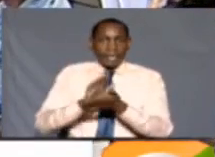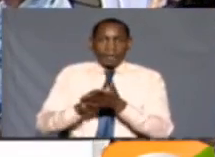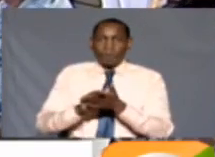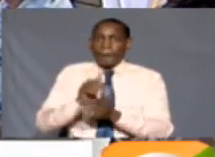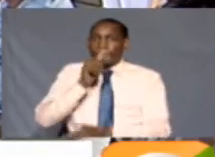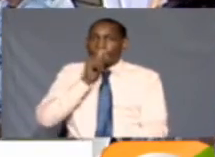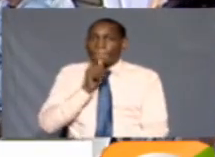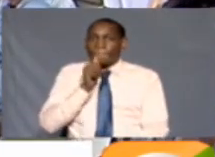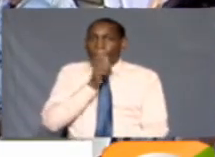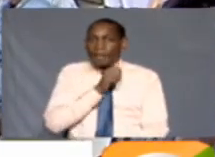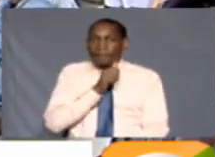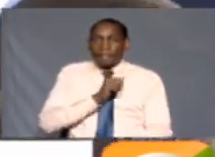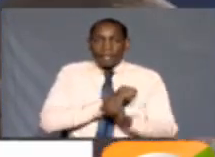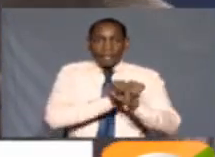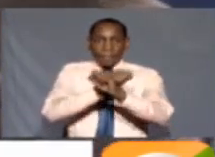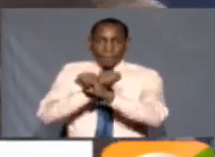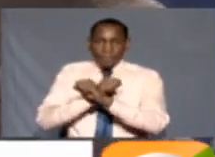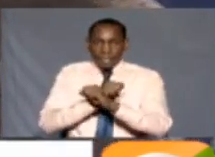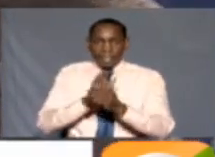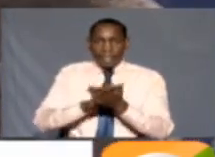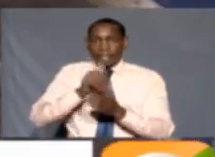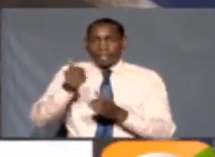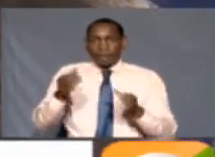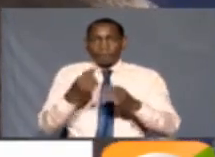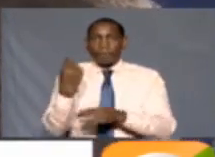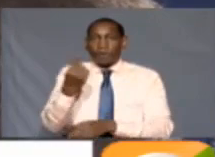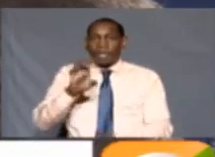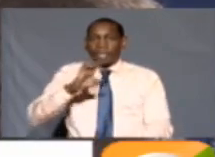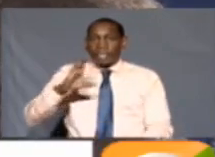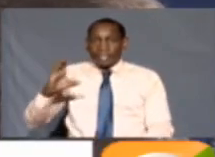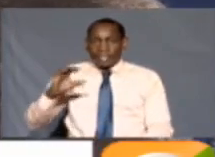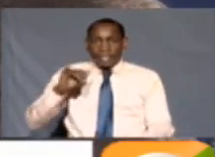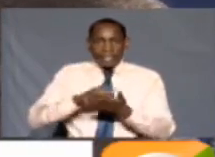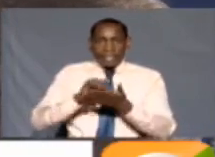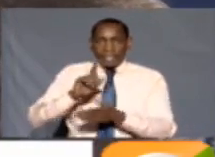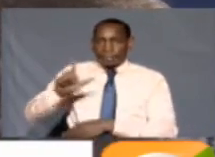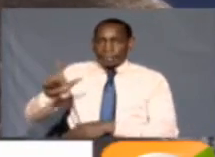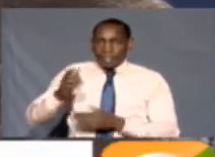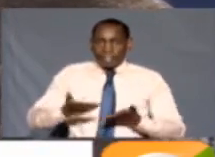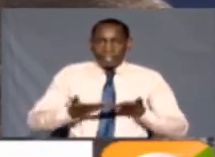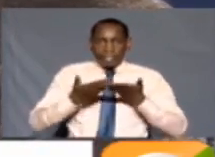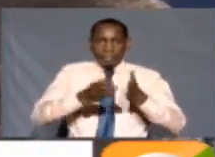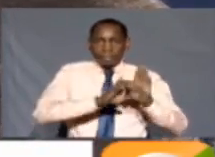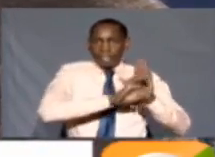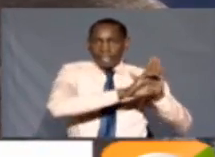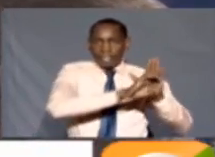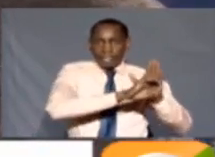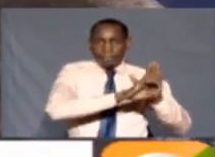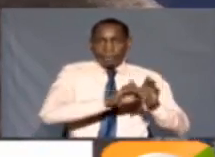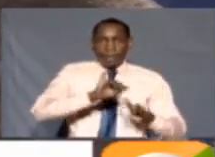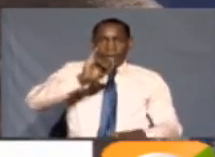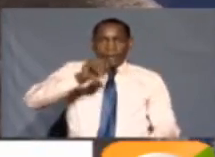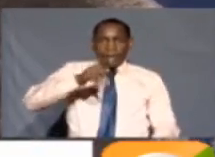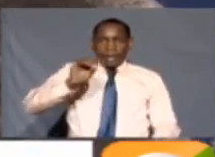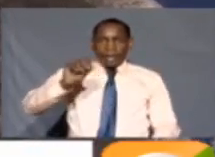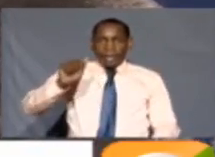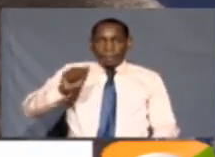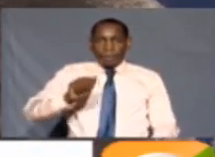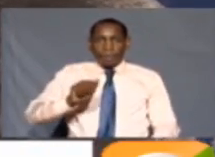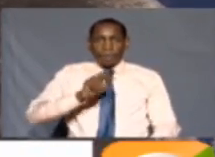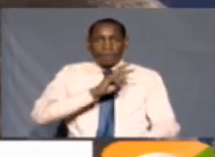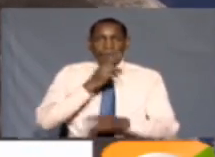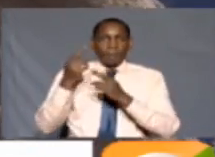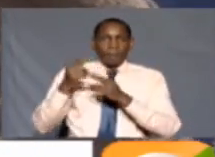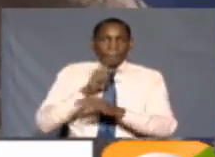confidentiality, because I'll be protected with another agency apart from ACC. Is that bill gives, like somebody like IPOA, power to give